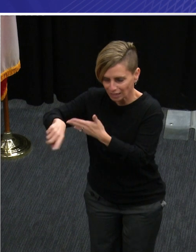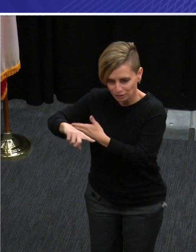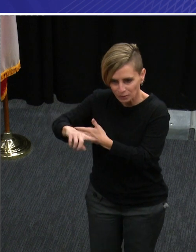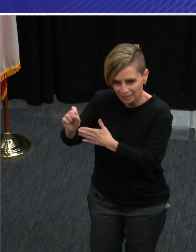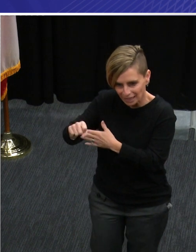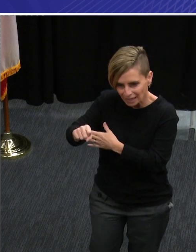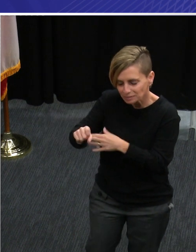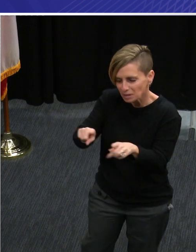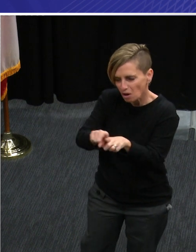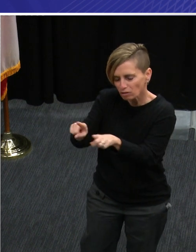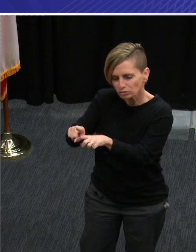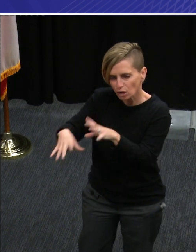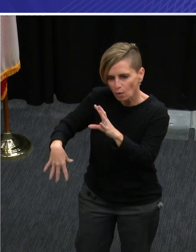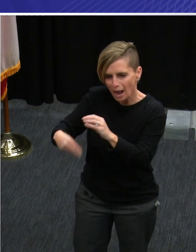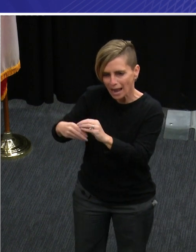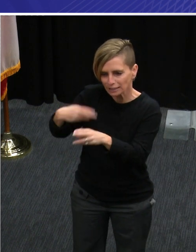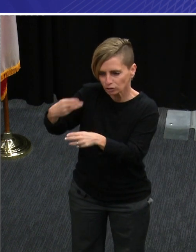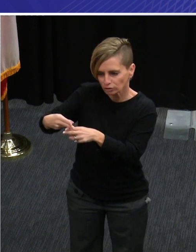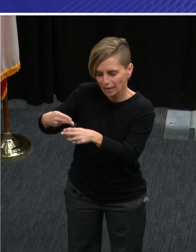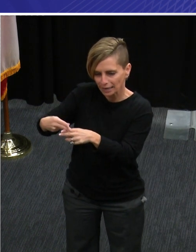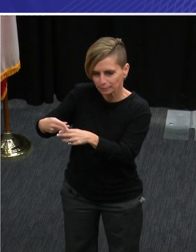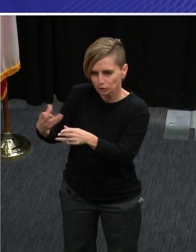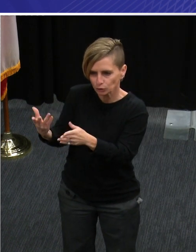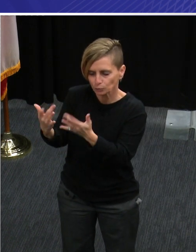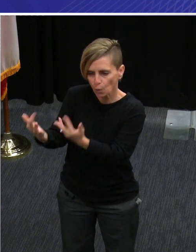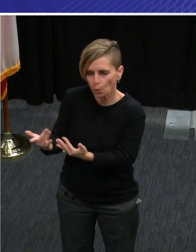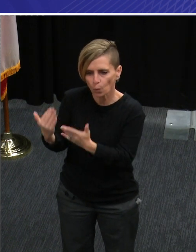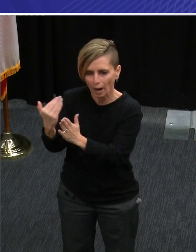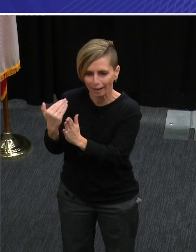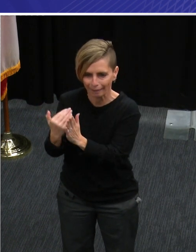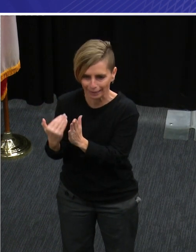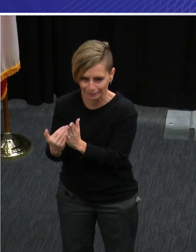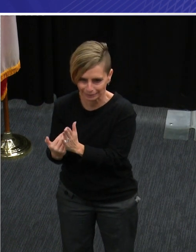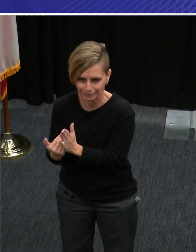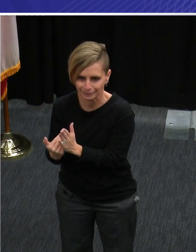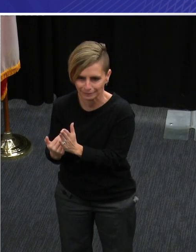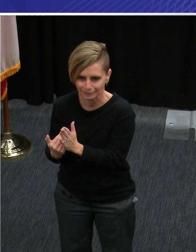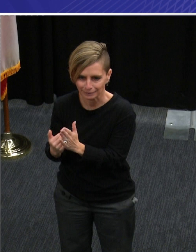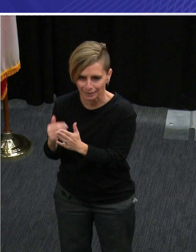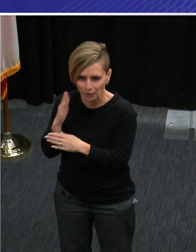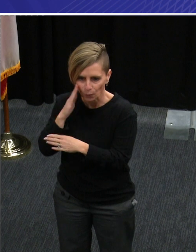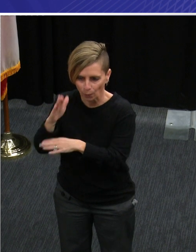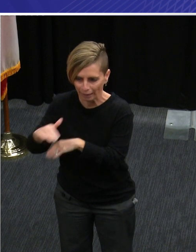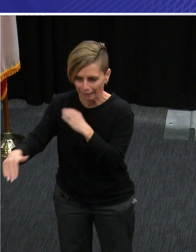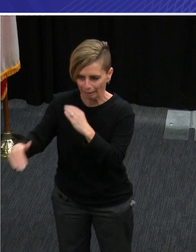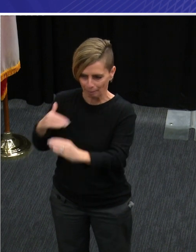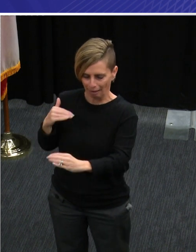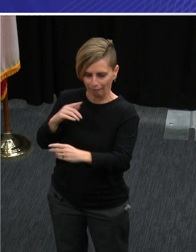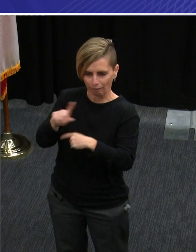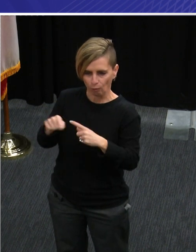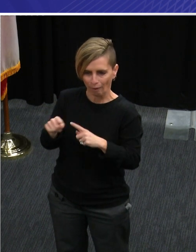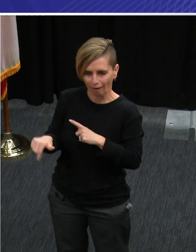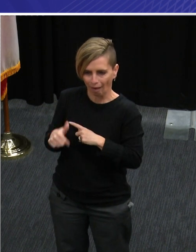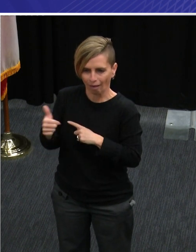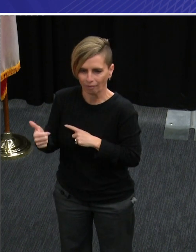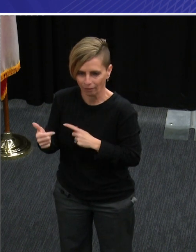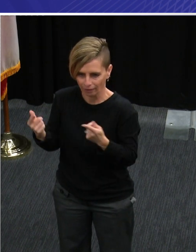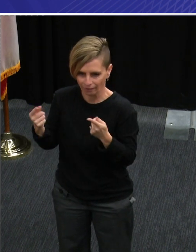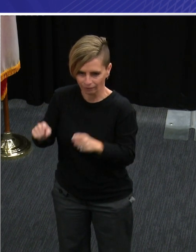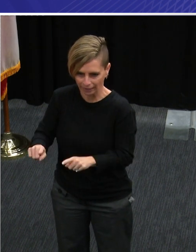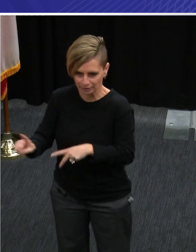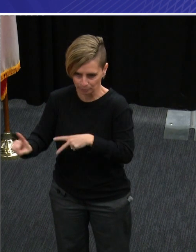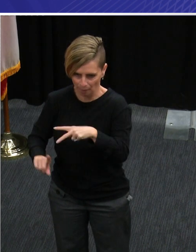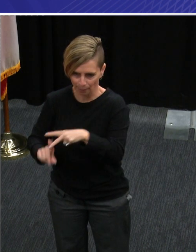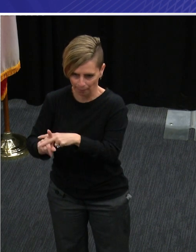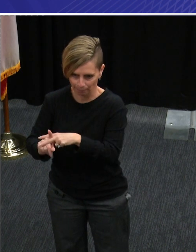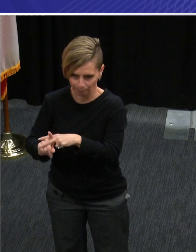name down on a wait list, and it will generate an email to let you know when other events are also open.